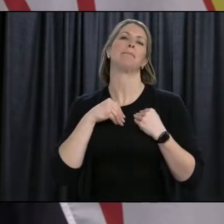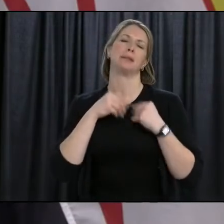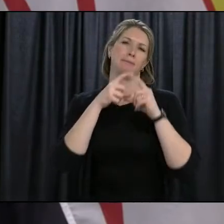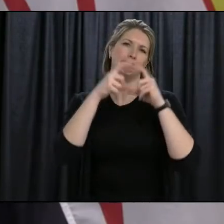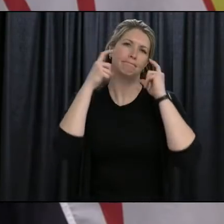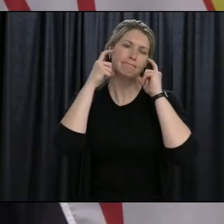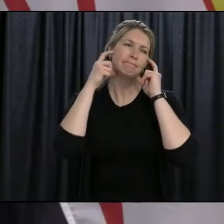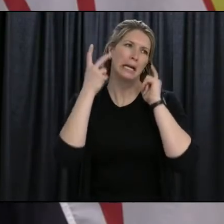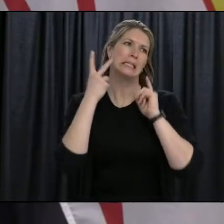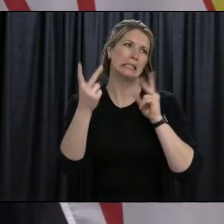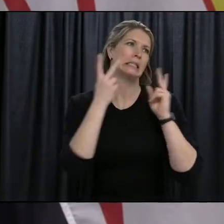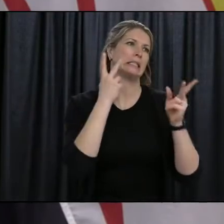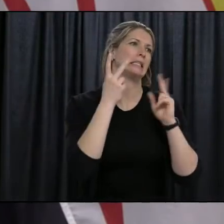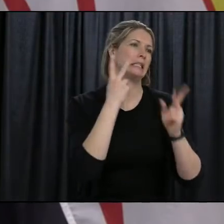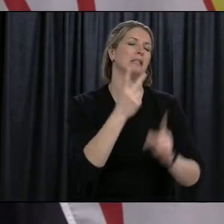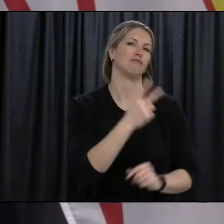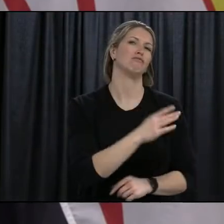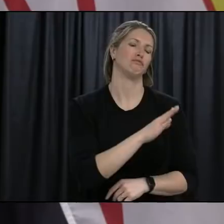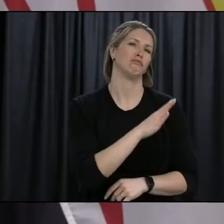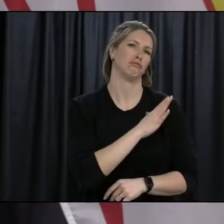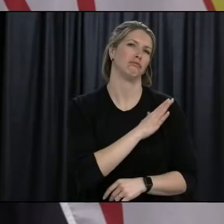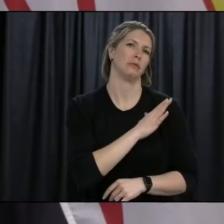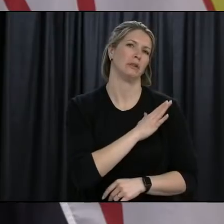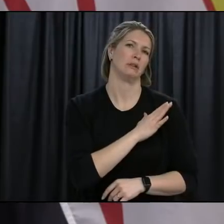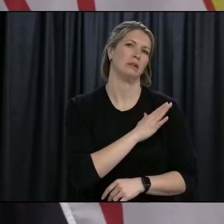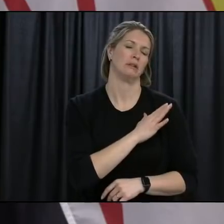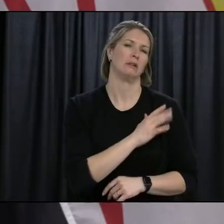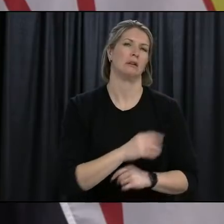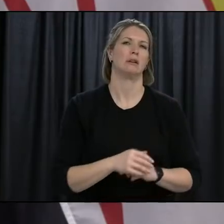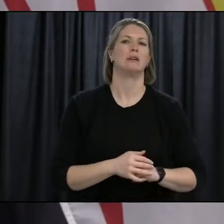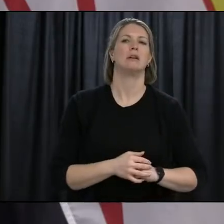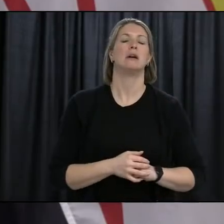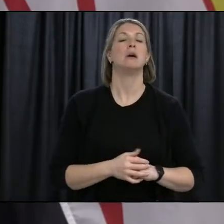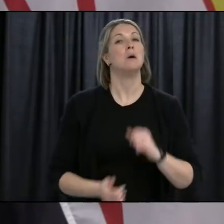I'd been out with mask wearing. So, you know, I think people